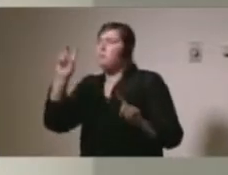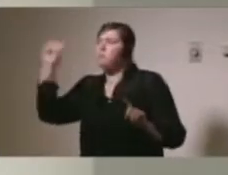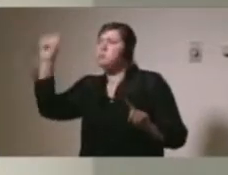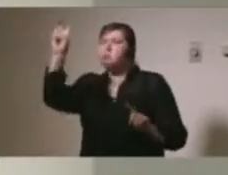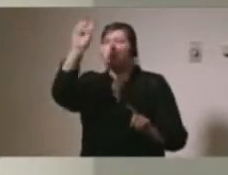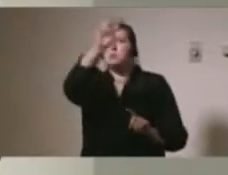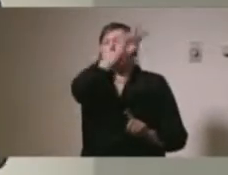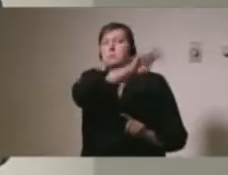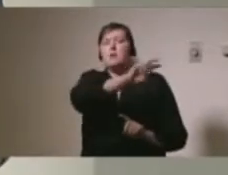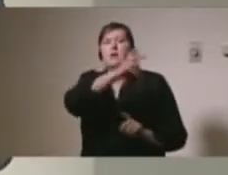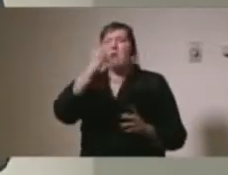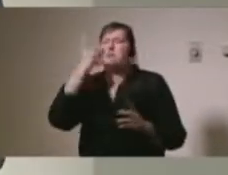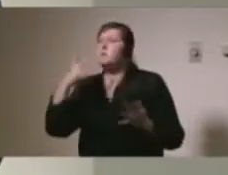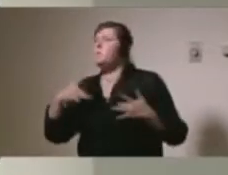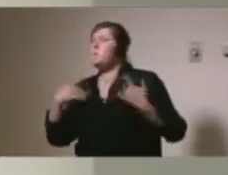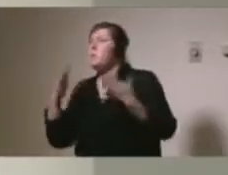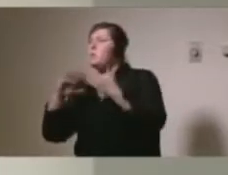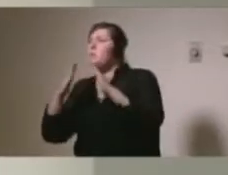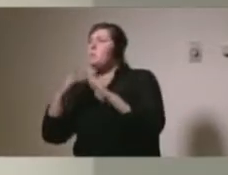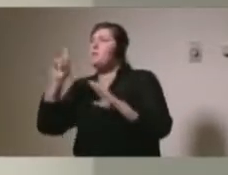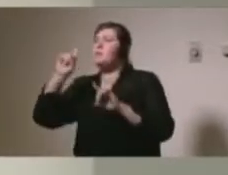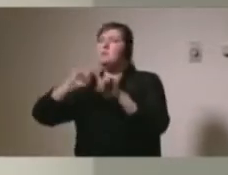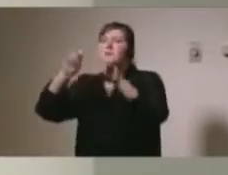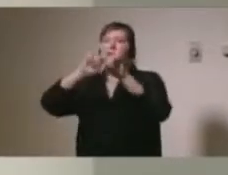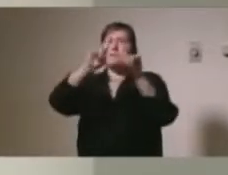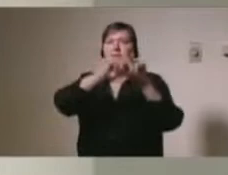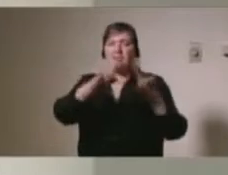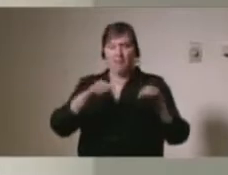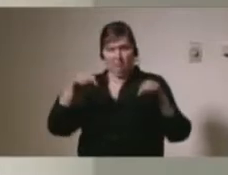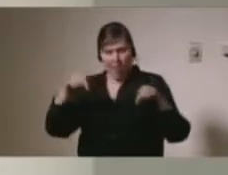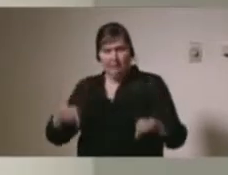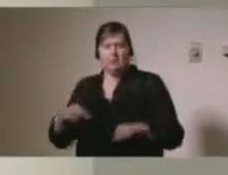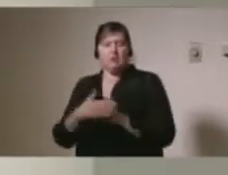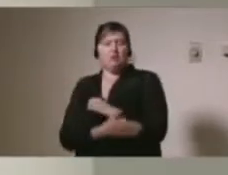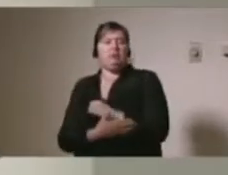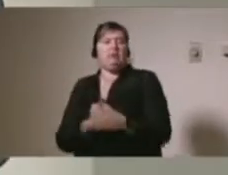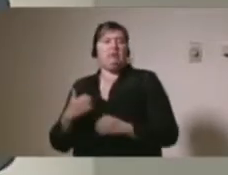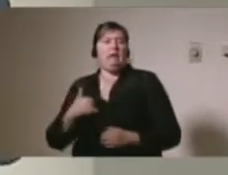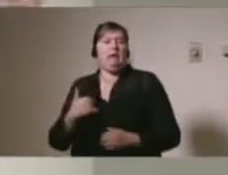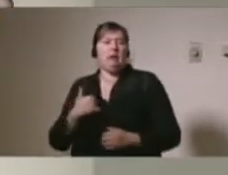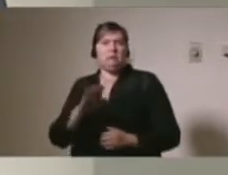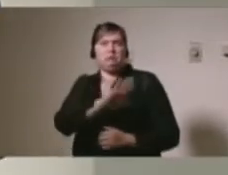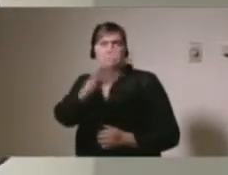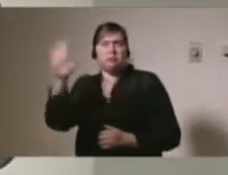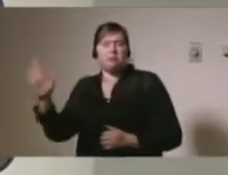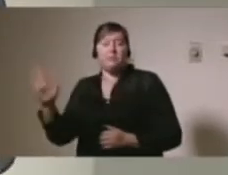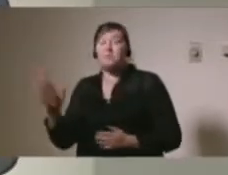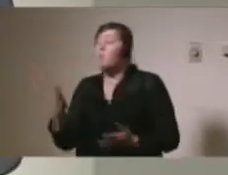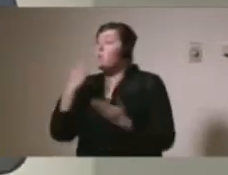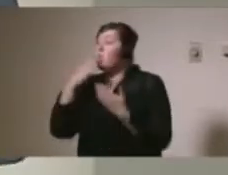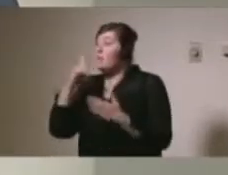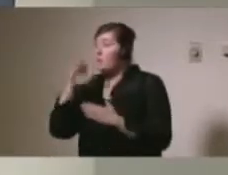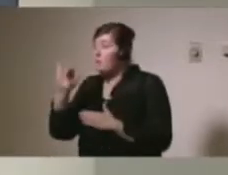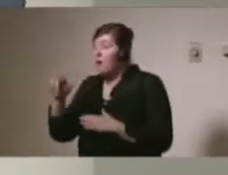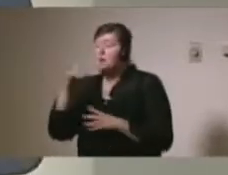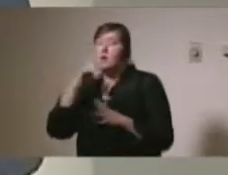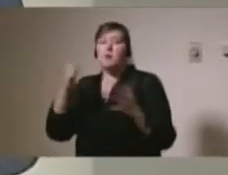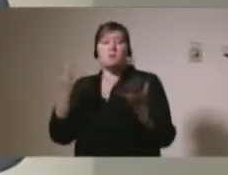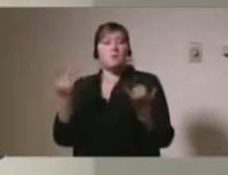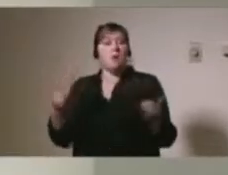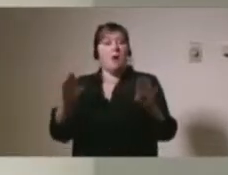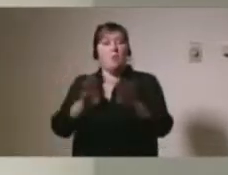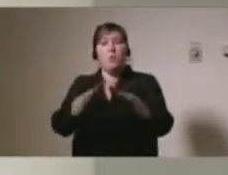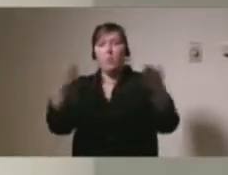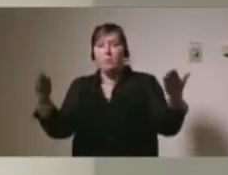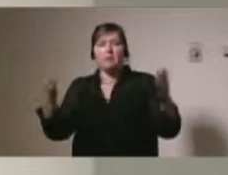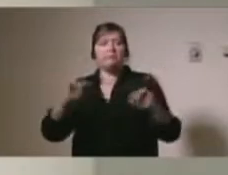from some of the communities in this country. So thank you for that. So now we're opening. So if there's question,